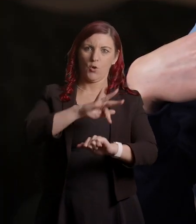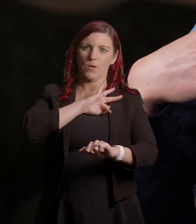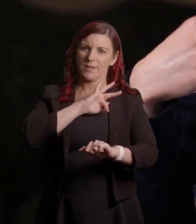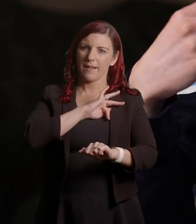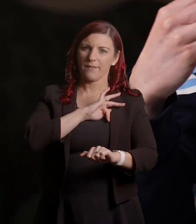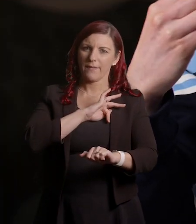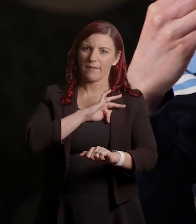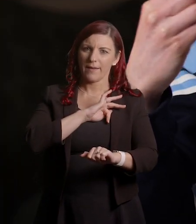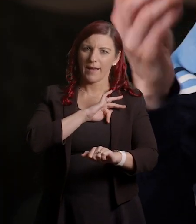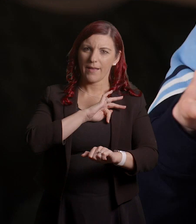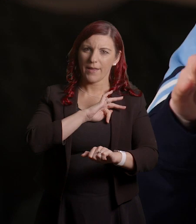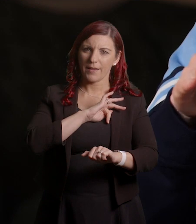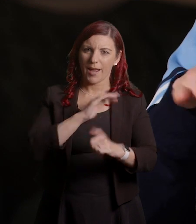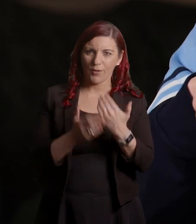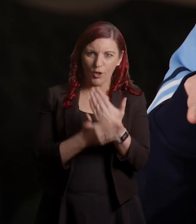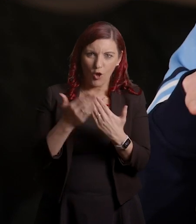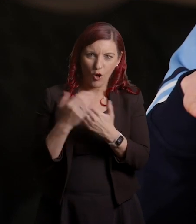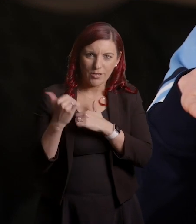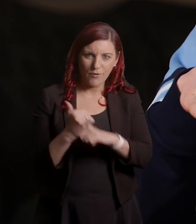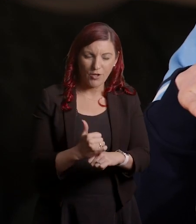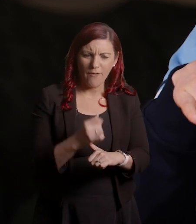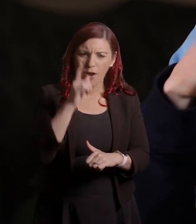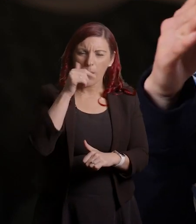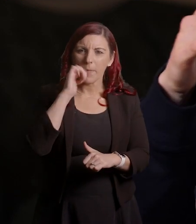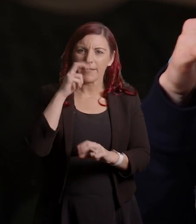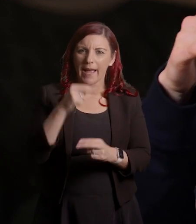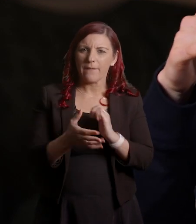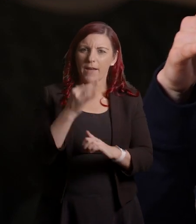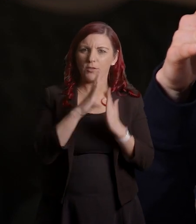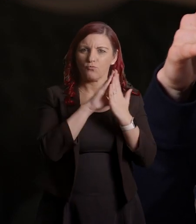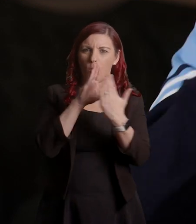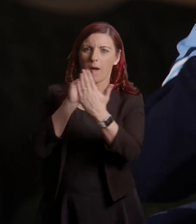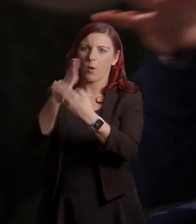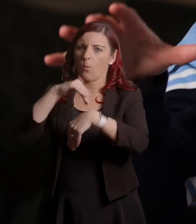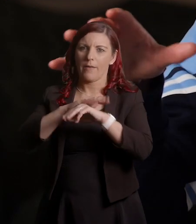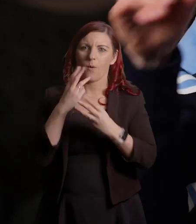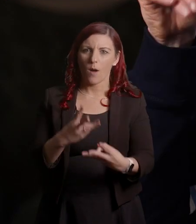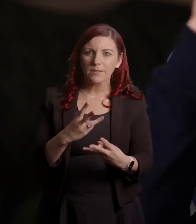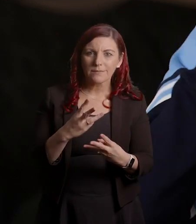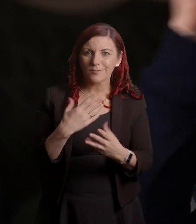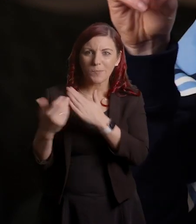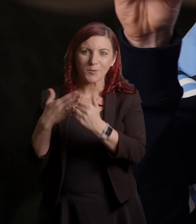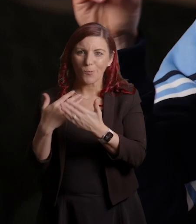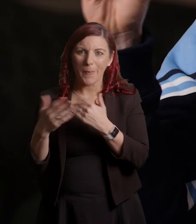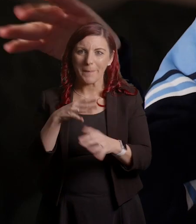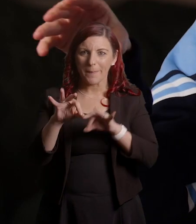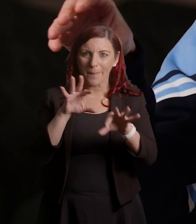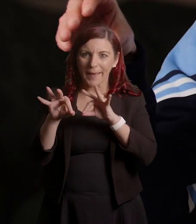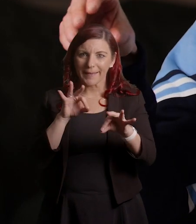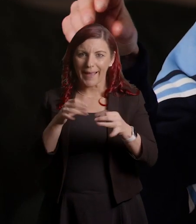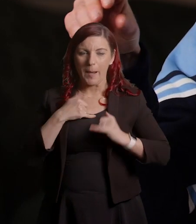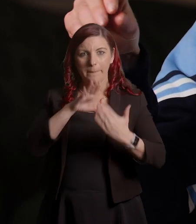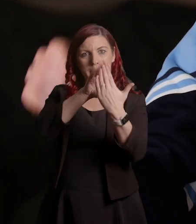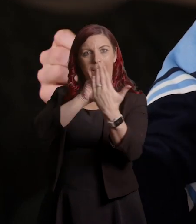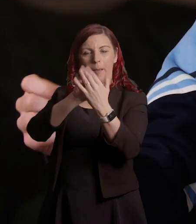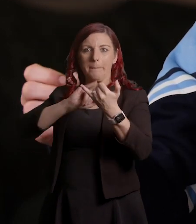suits you. And the younger generations are very lucky now that they can find a role model wherever they want. They get to choose who their role model